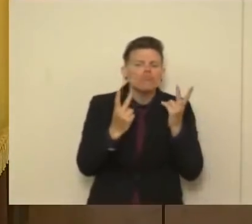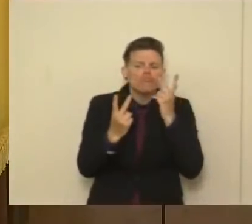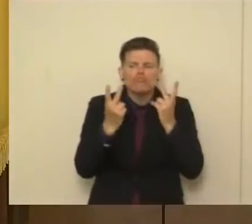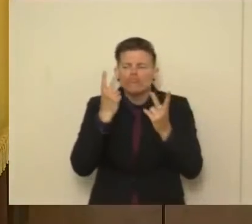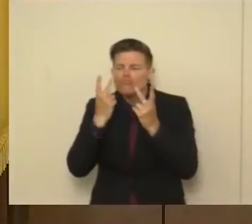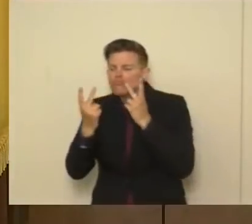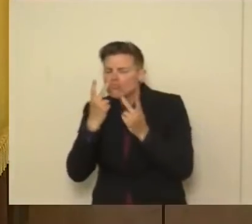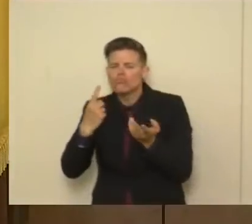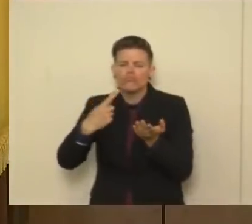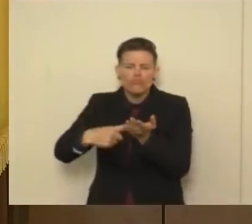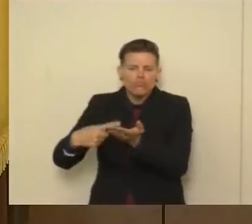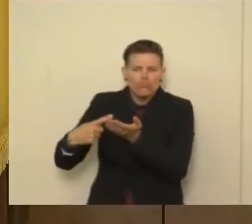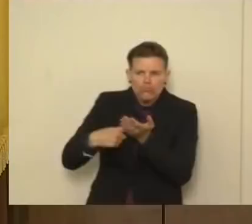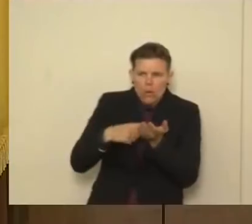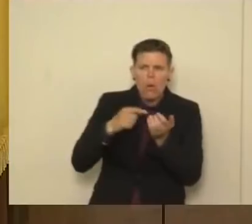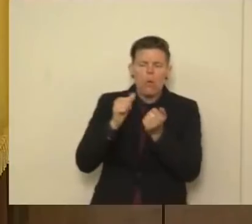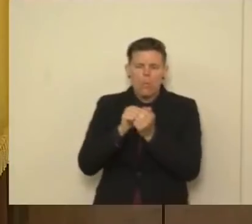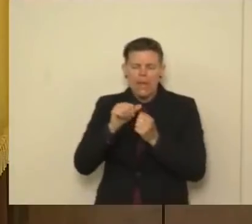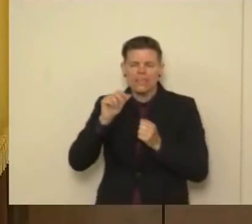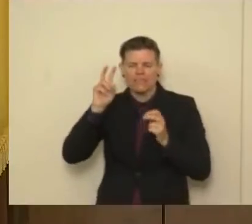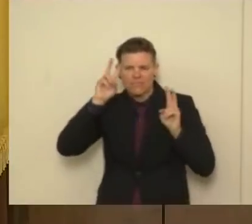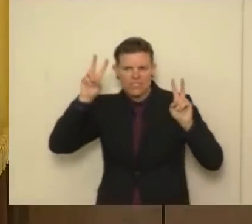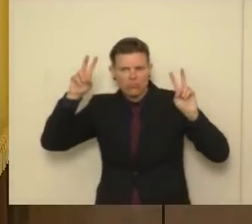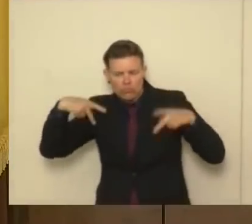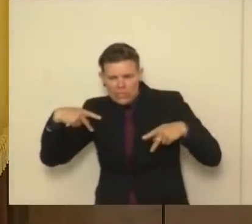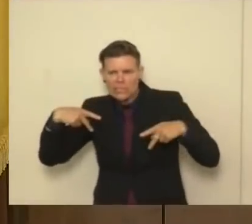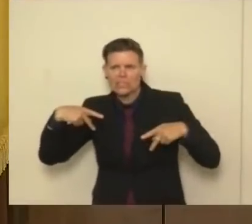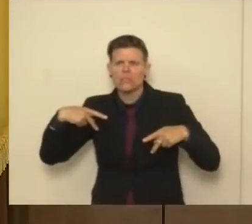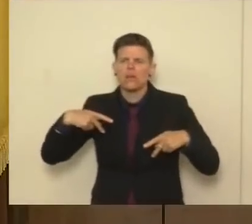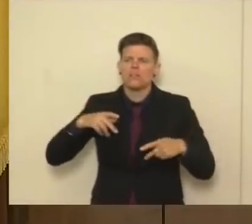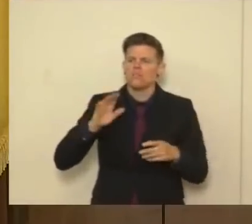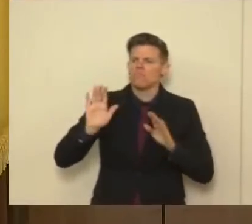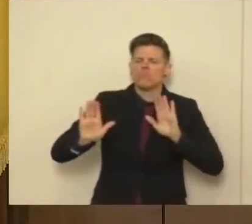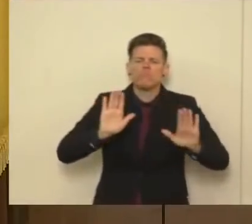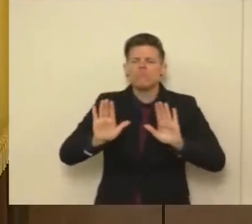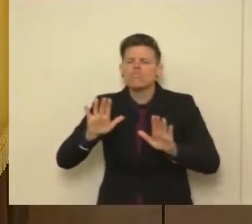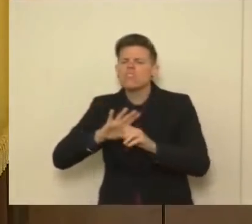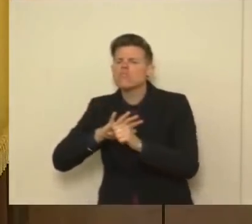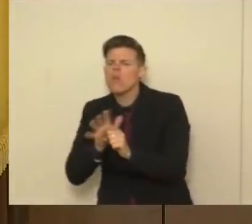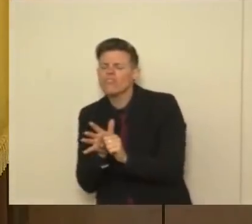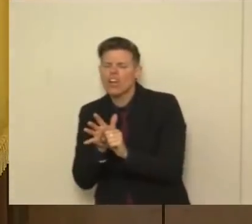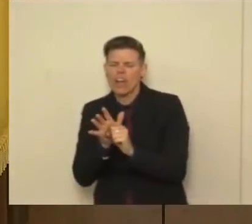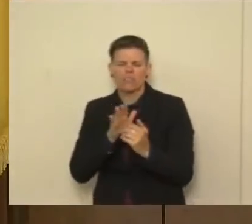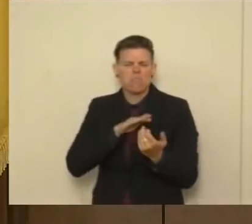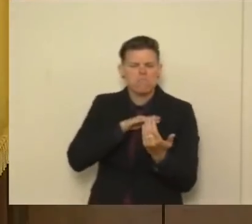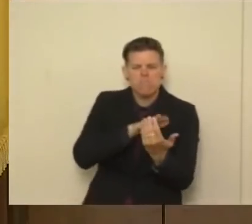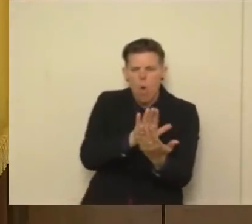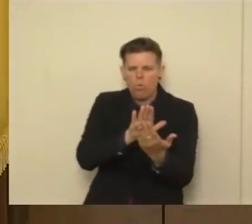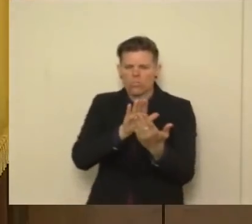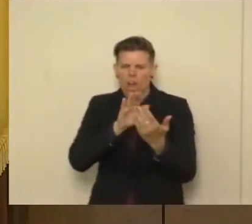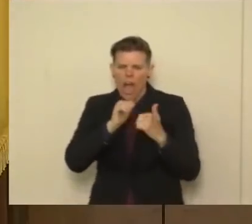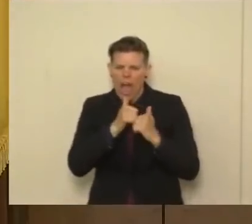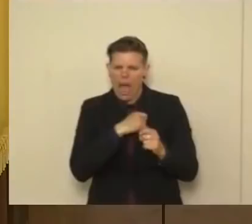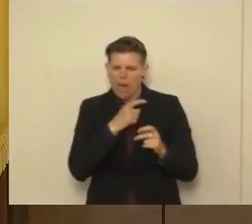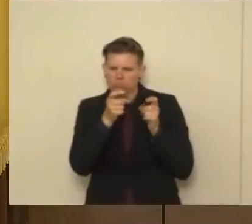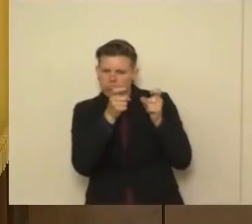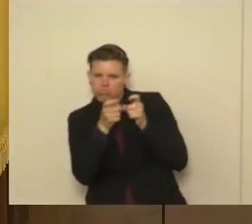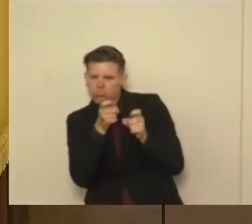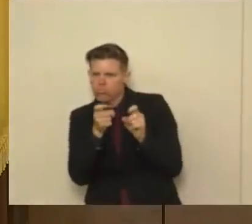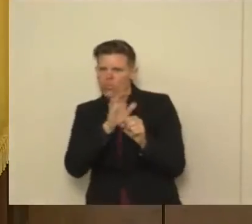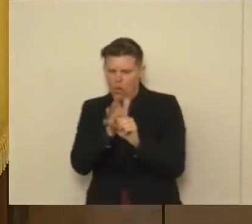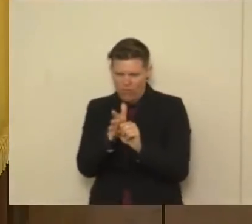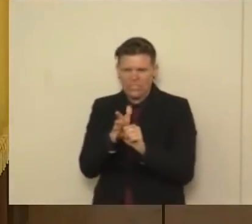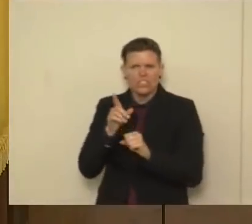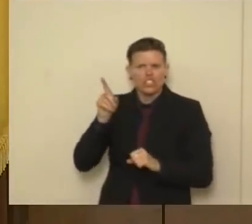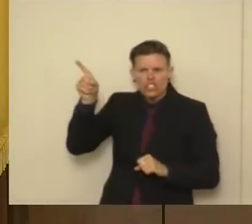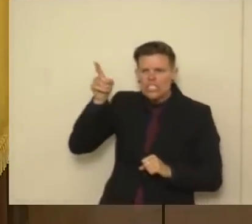of COVID-19 pandemic response issues. And testing is an area that she has expertise in and is focused on.